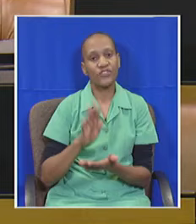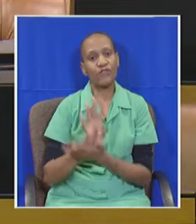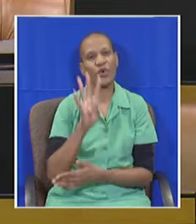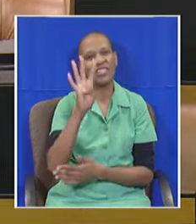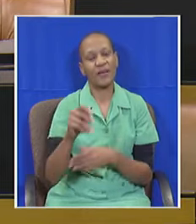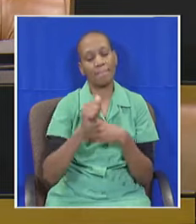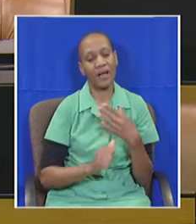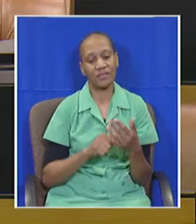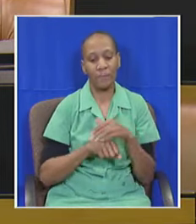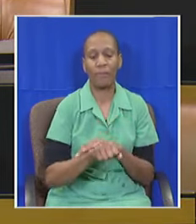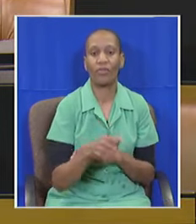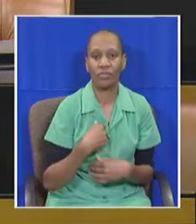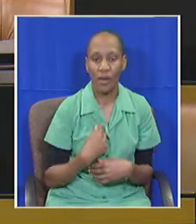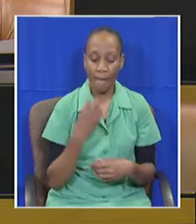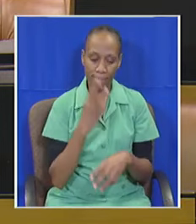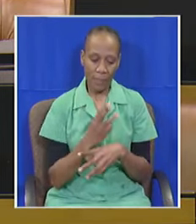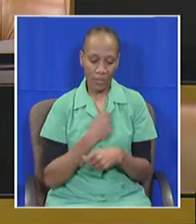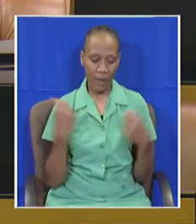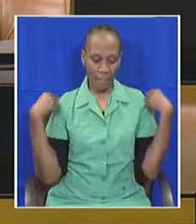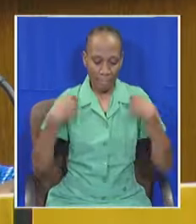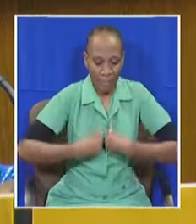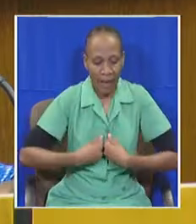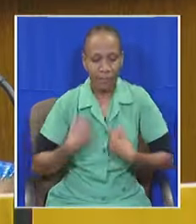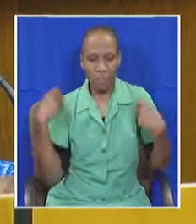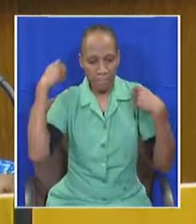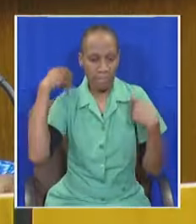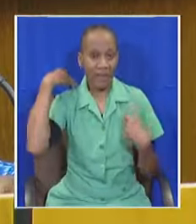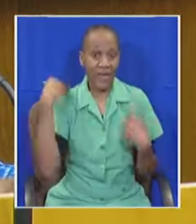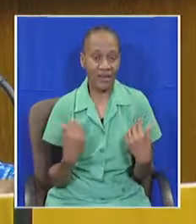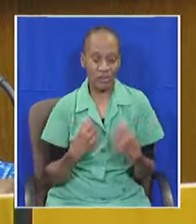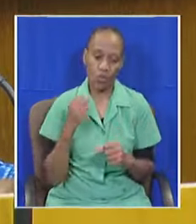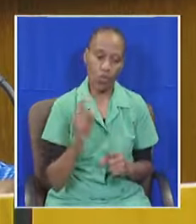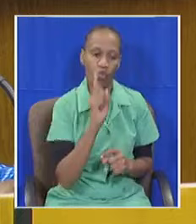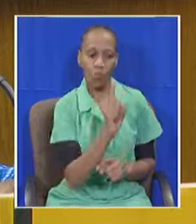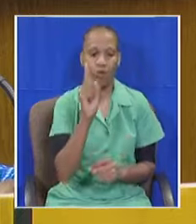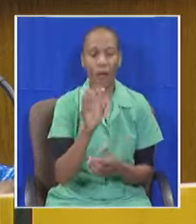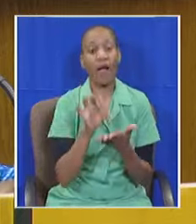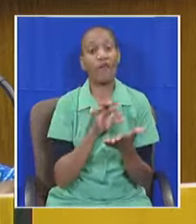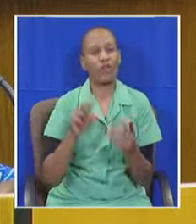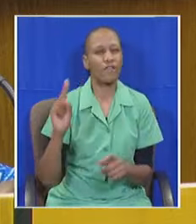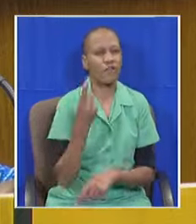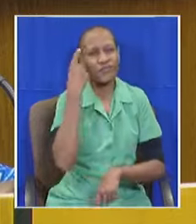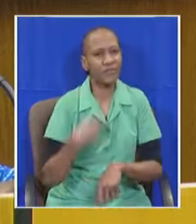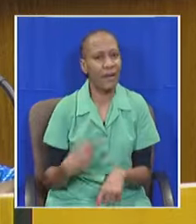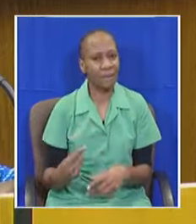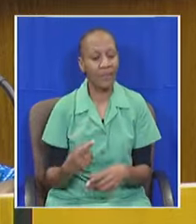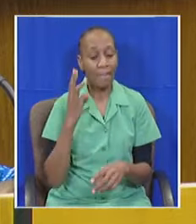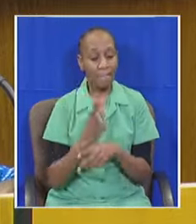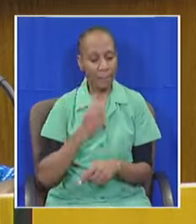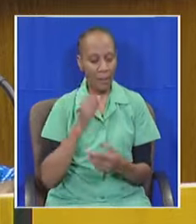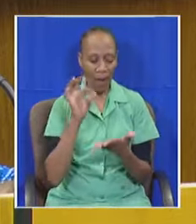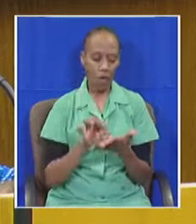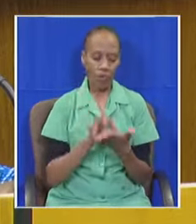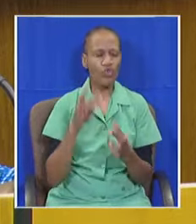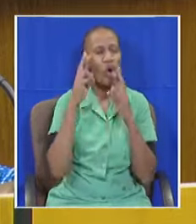old. My mother carried me on her back to cast her first democratic vote. She cast her vote with the hope, you must